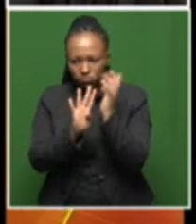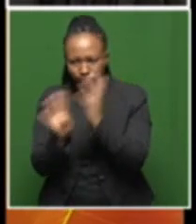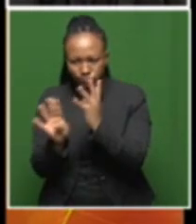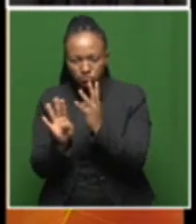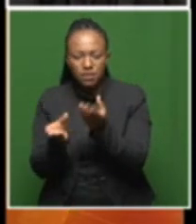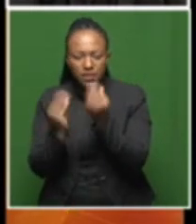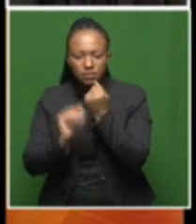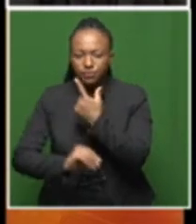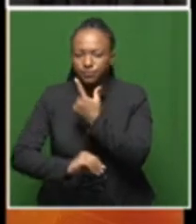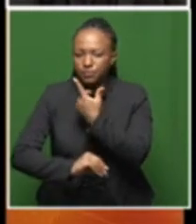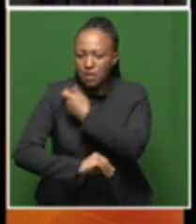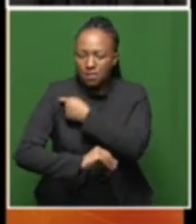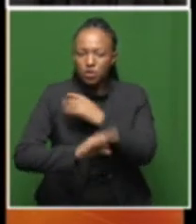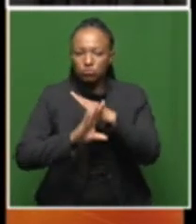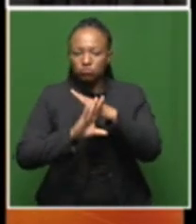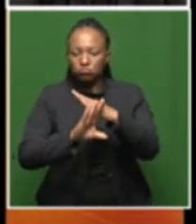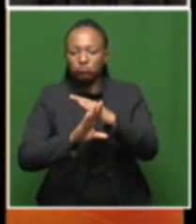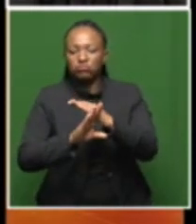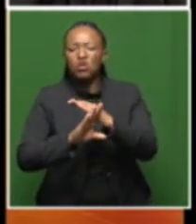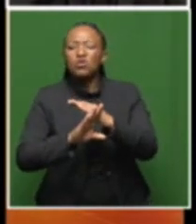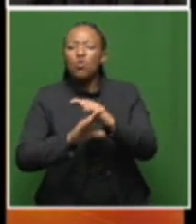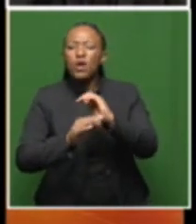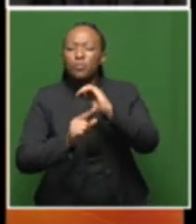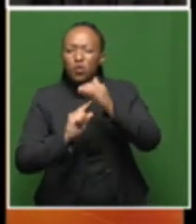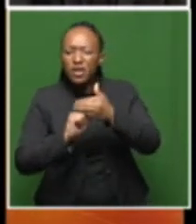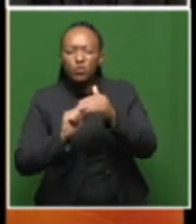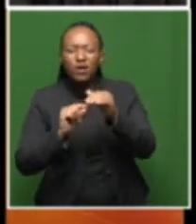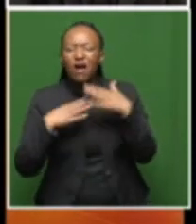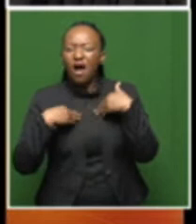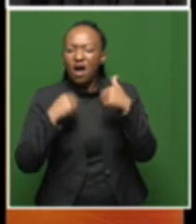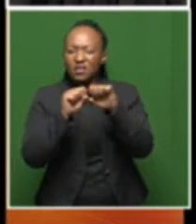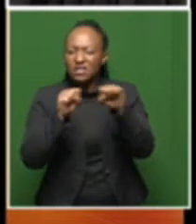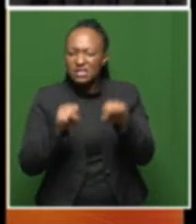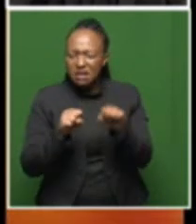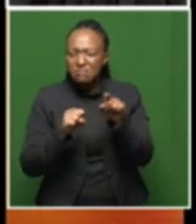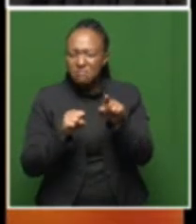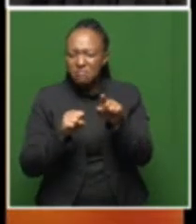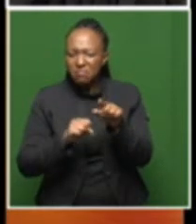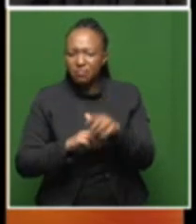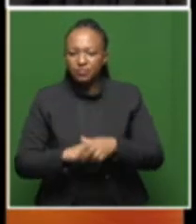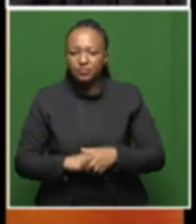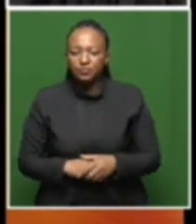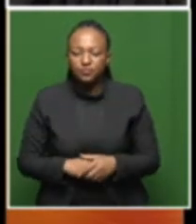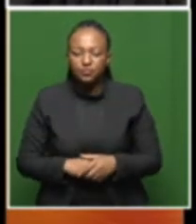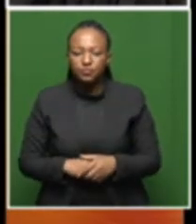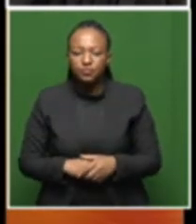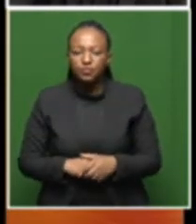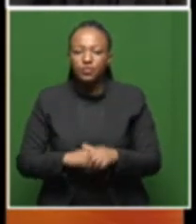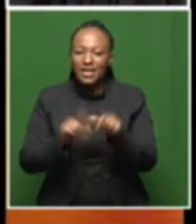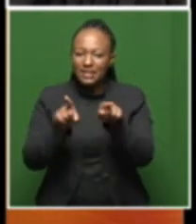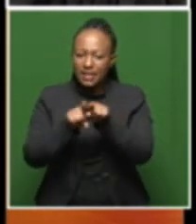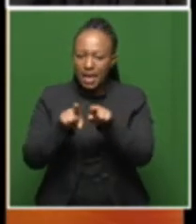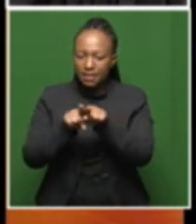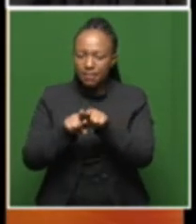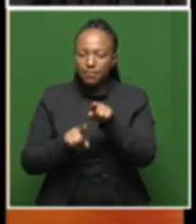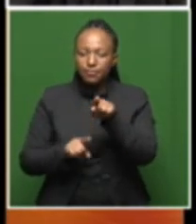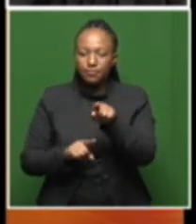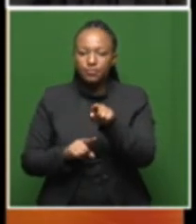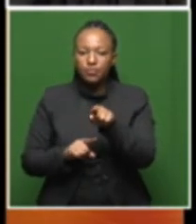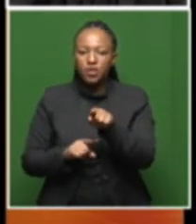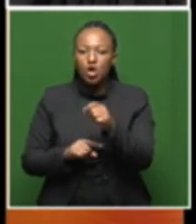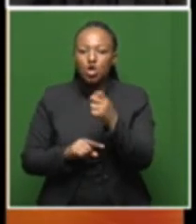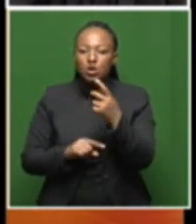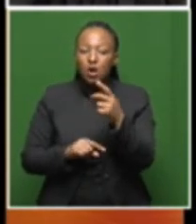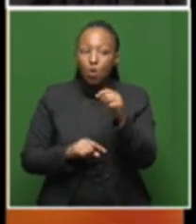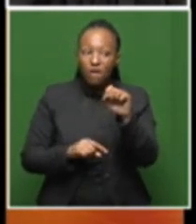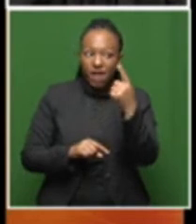possible to protect our health system. Yeah. So I just want to bring that's the same with 2